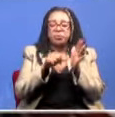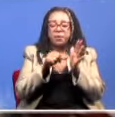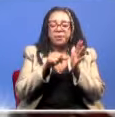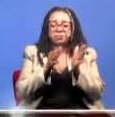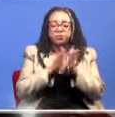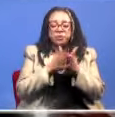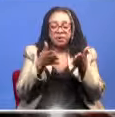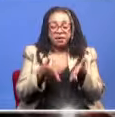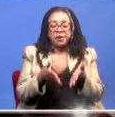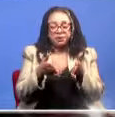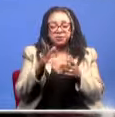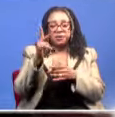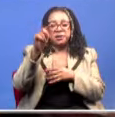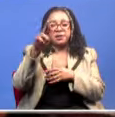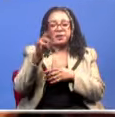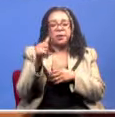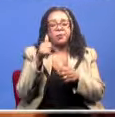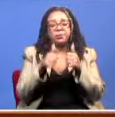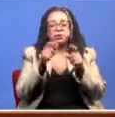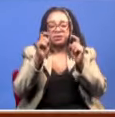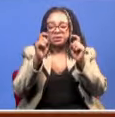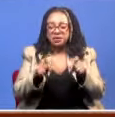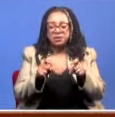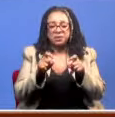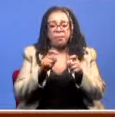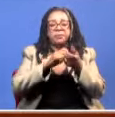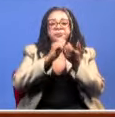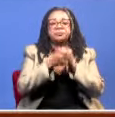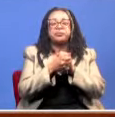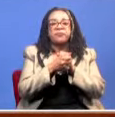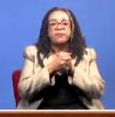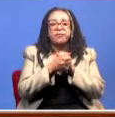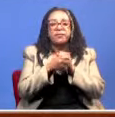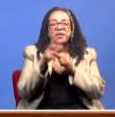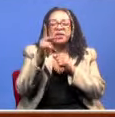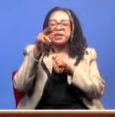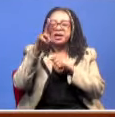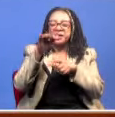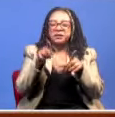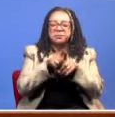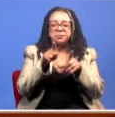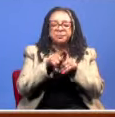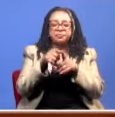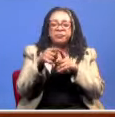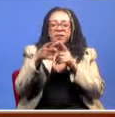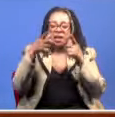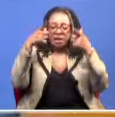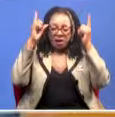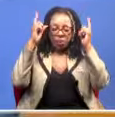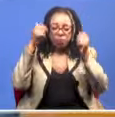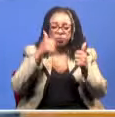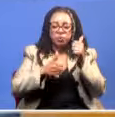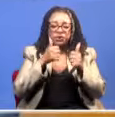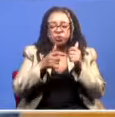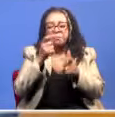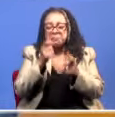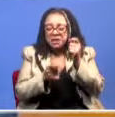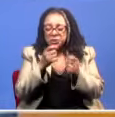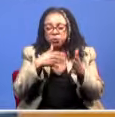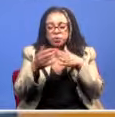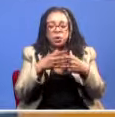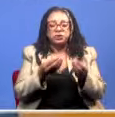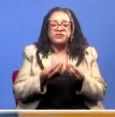Kenya Revenue Authority that needs a revamp. KRA is like a cow which we milk without feeding. Look at the system